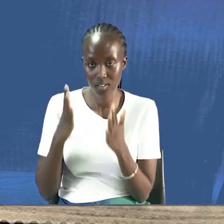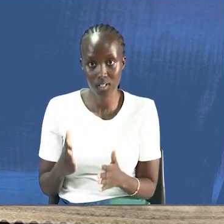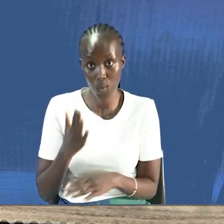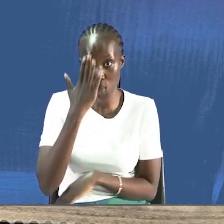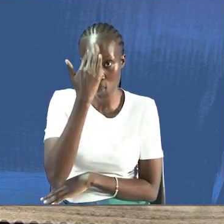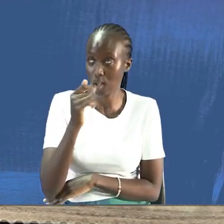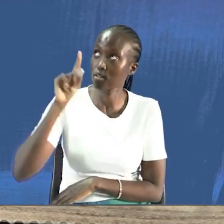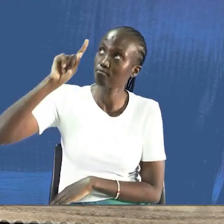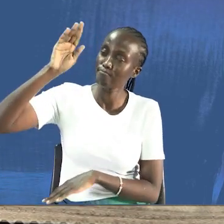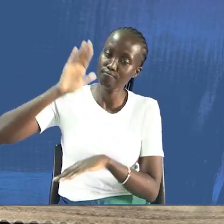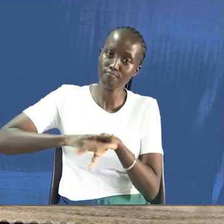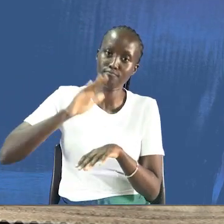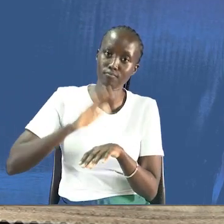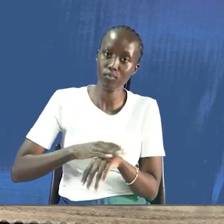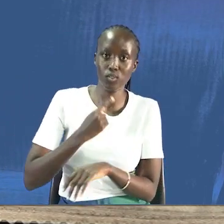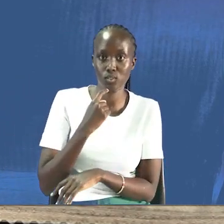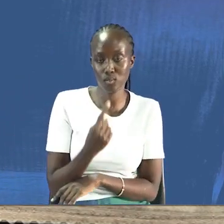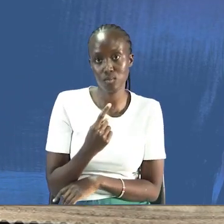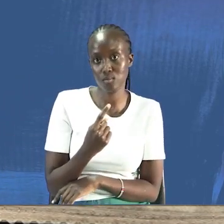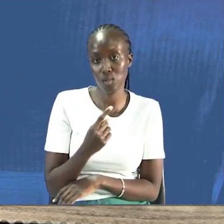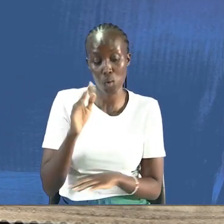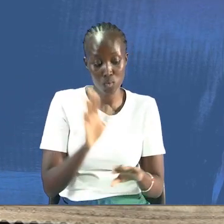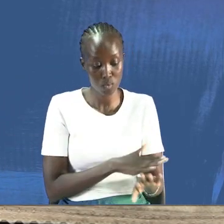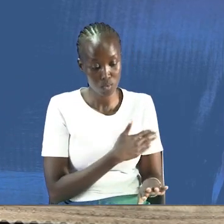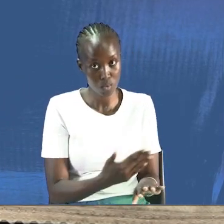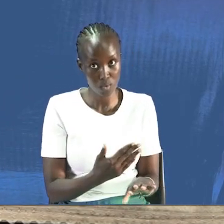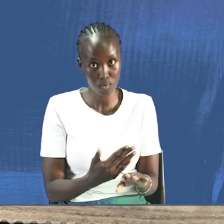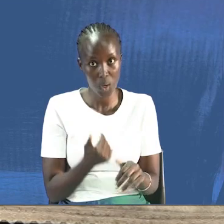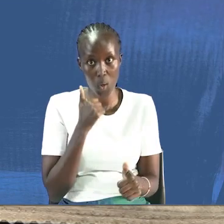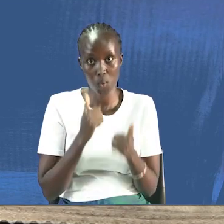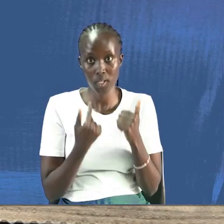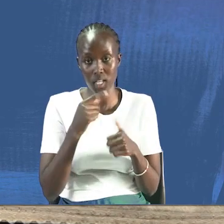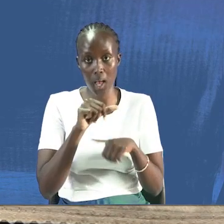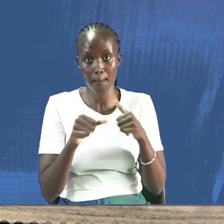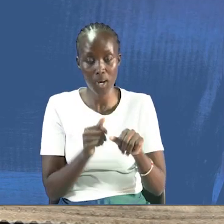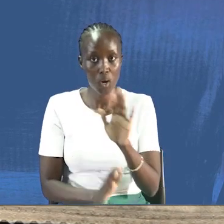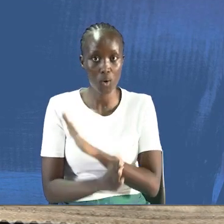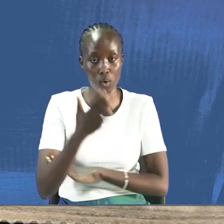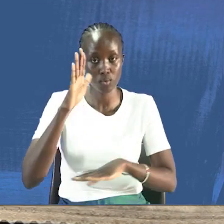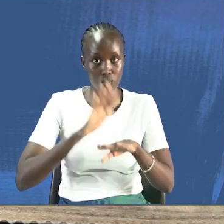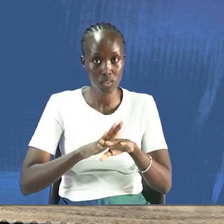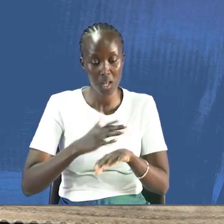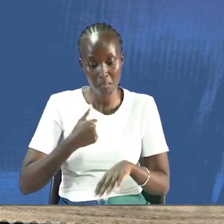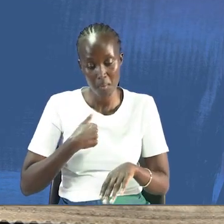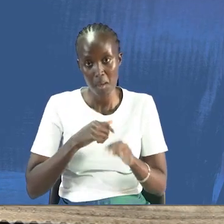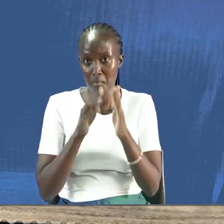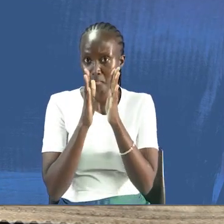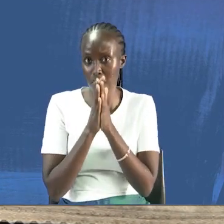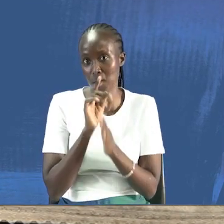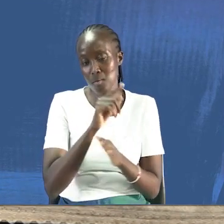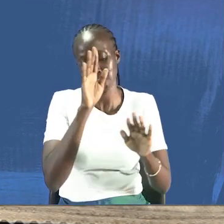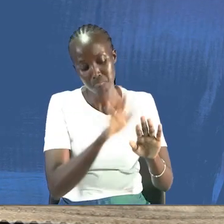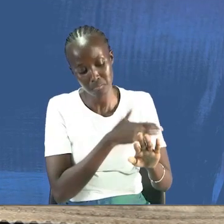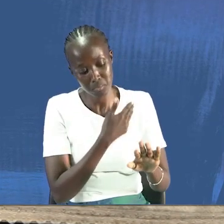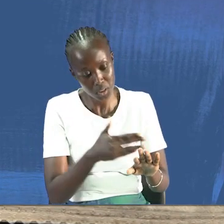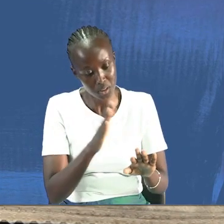because of his goodness. And so that song of the goodness of the Lord, it's my prayer that you will sing that